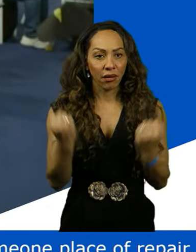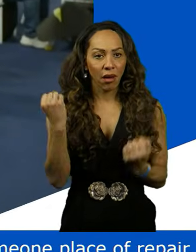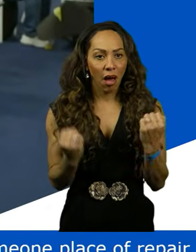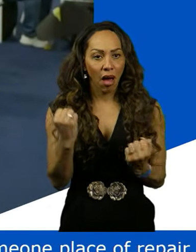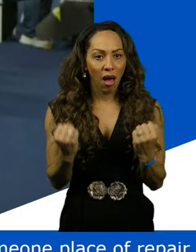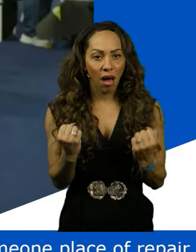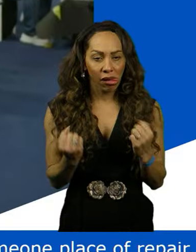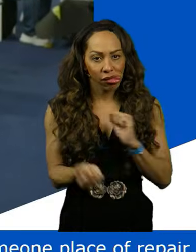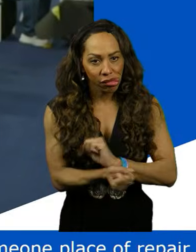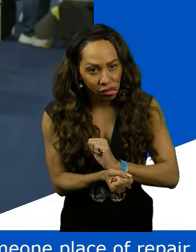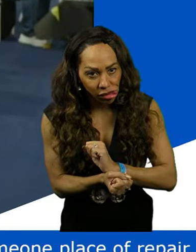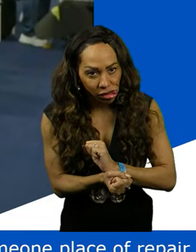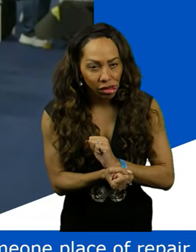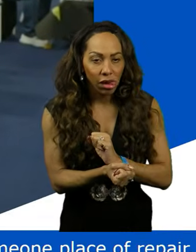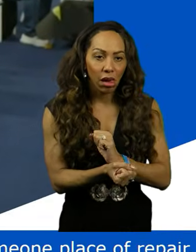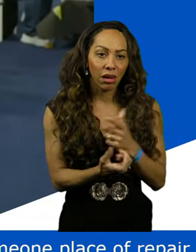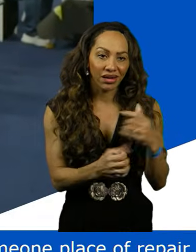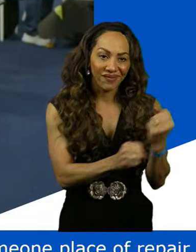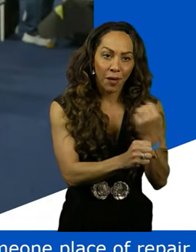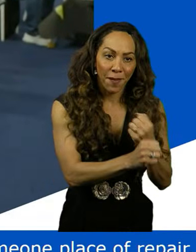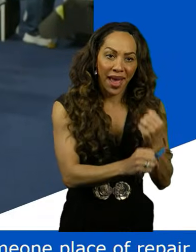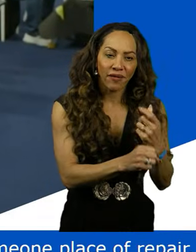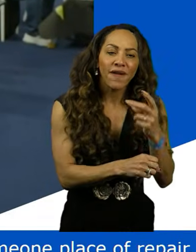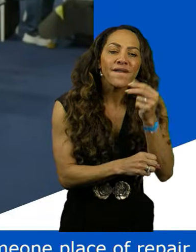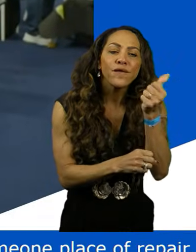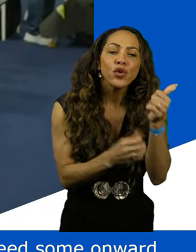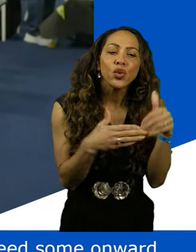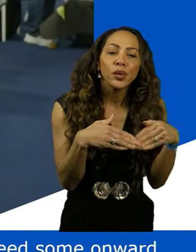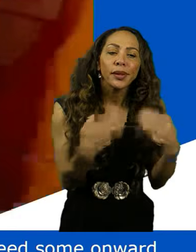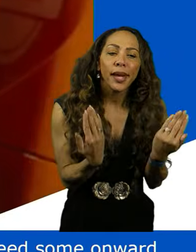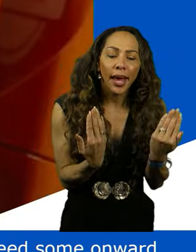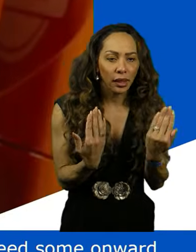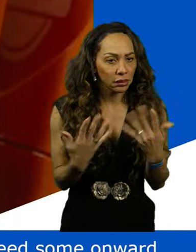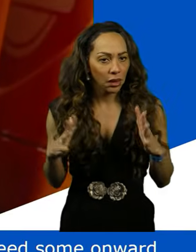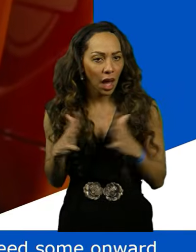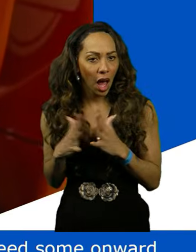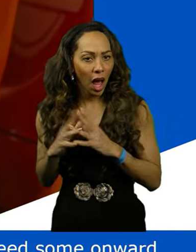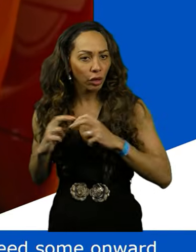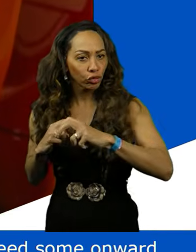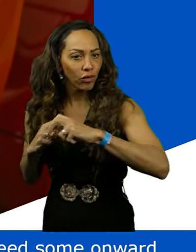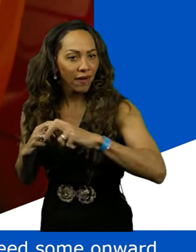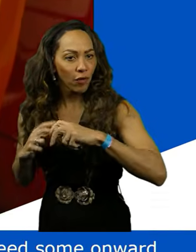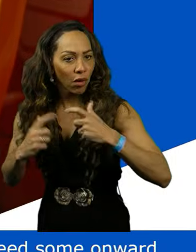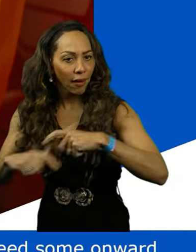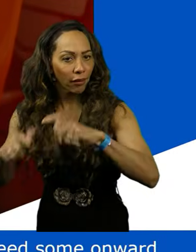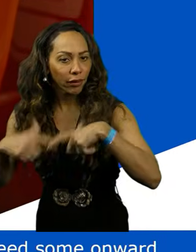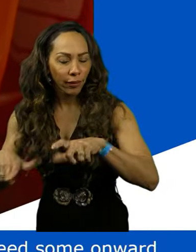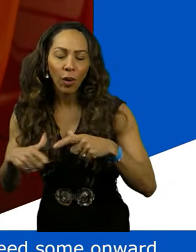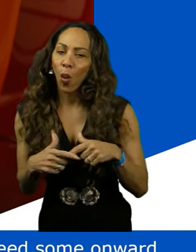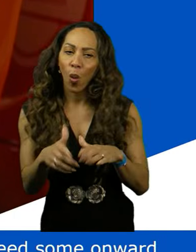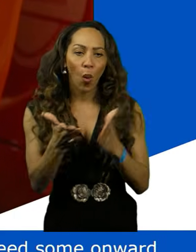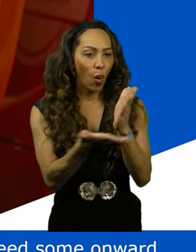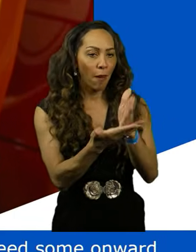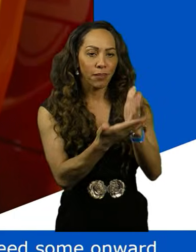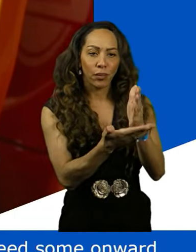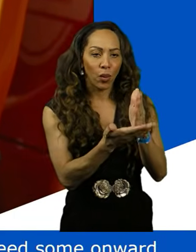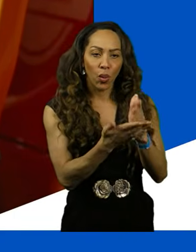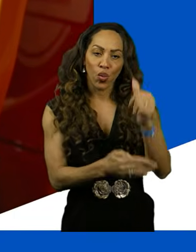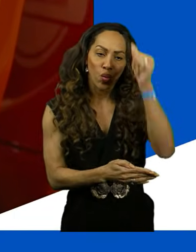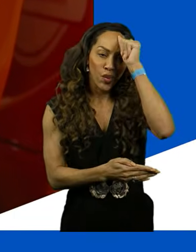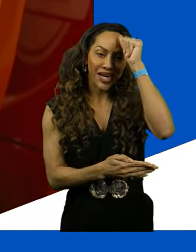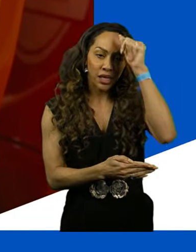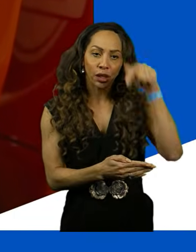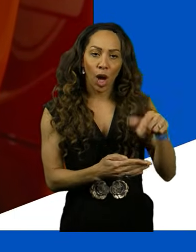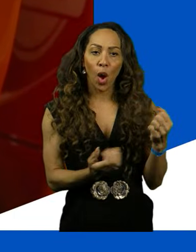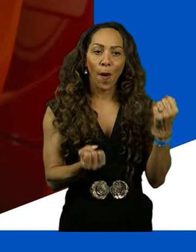travel, what kind of support is available in the form of that onward travel? Absolutely. And we know how important the scheme vehicles